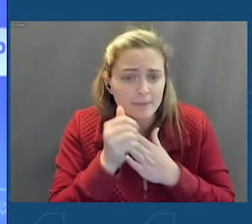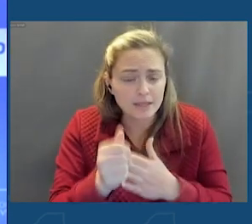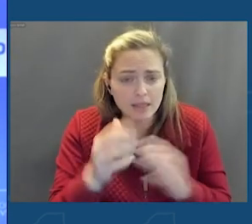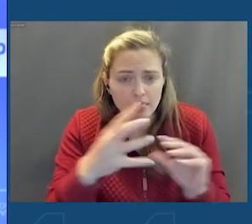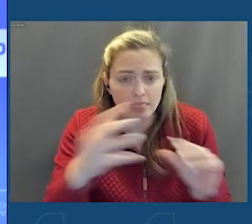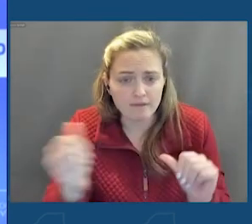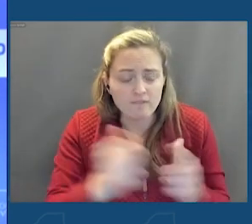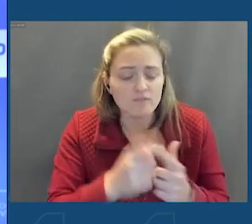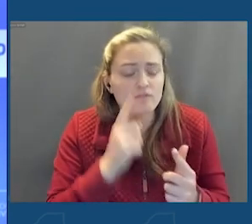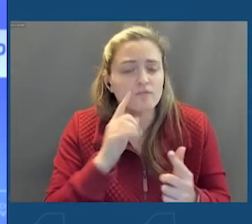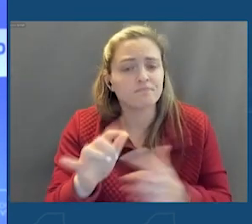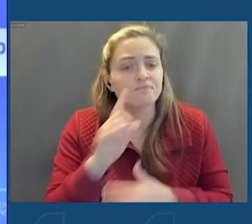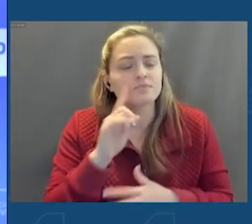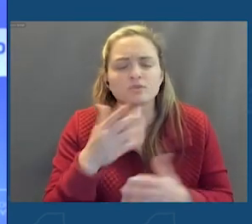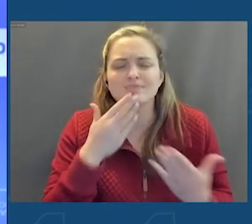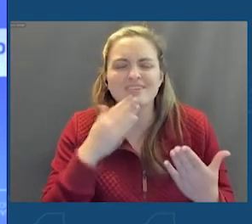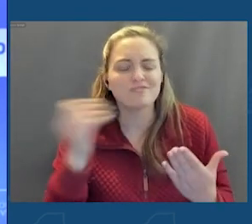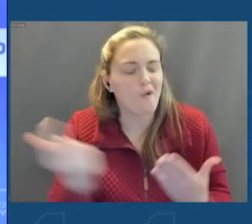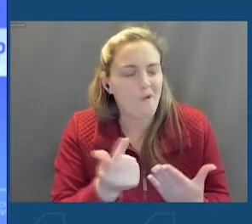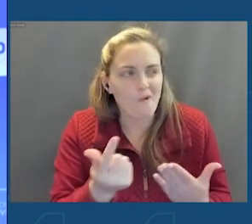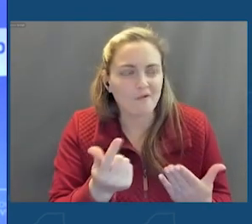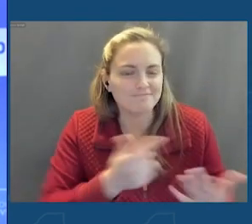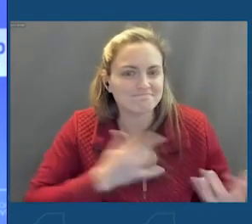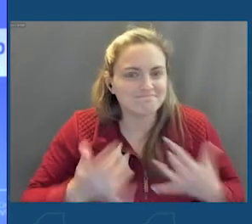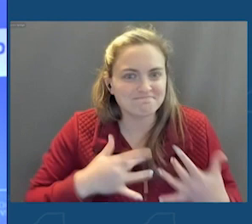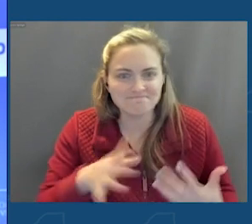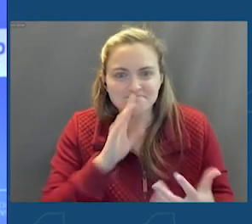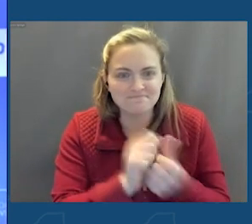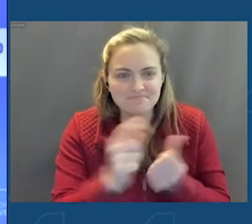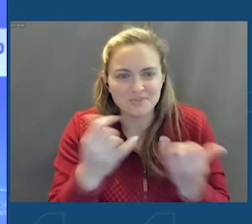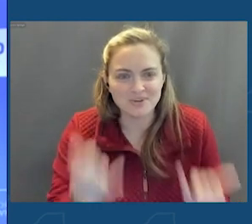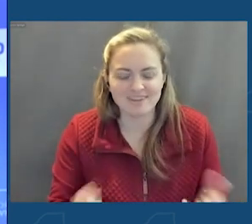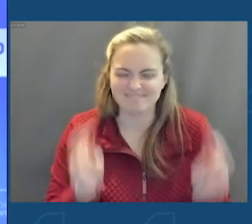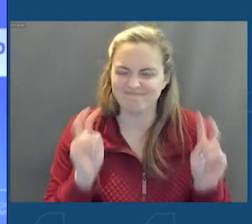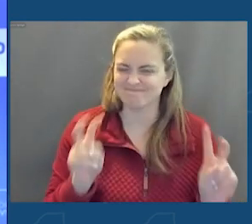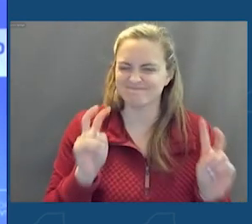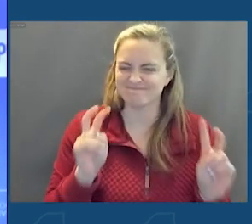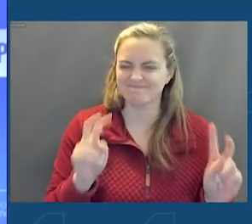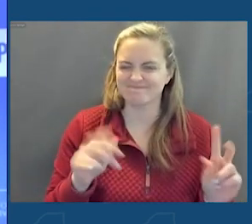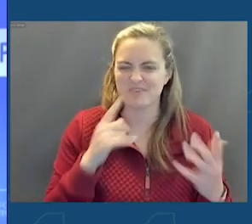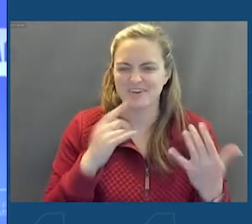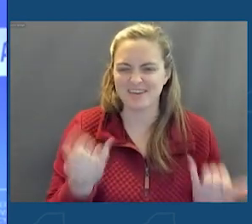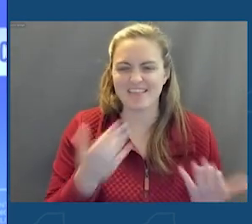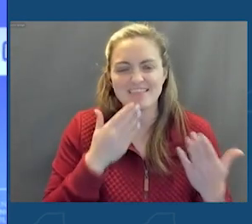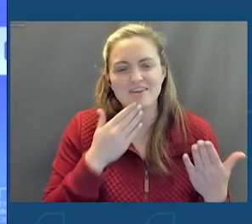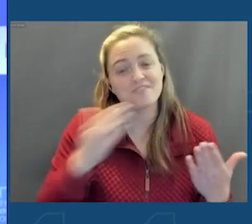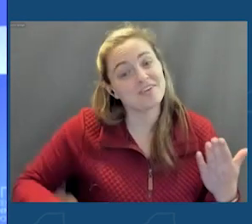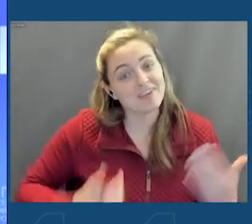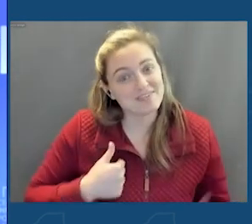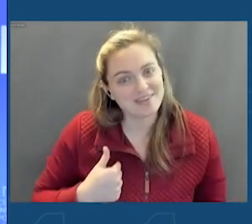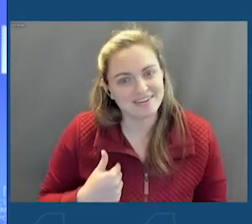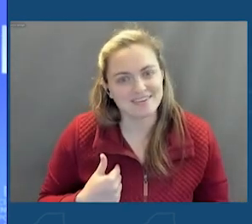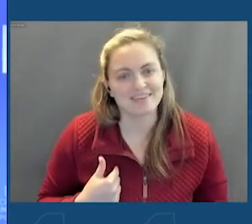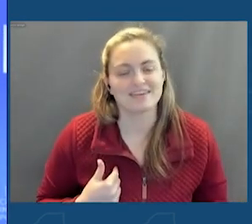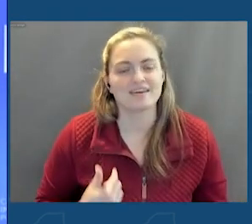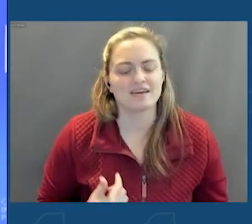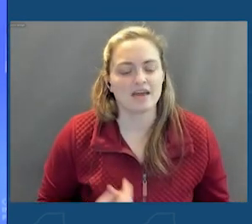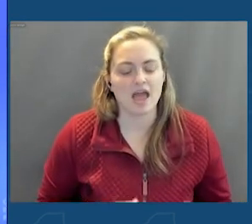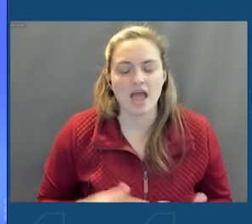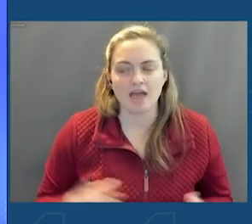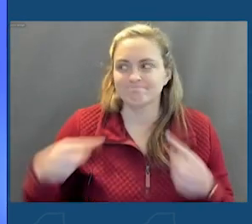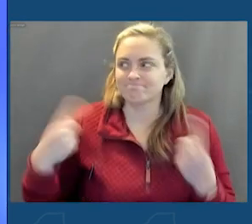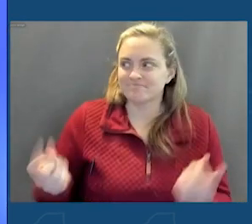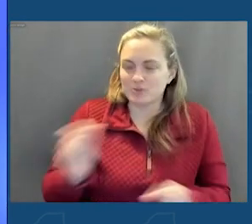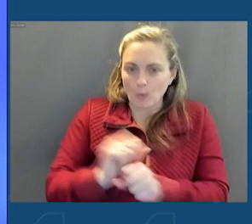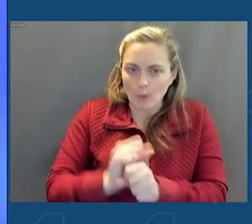that. And I'm so excited to be in conversation with you today. I'm looking forward to it very much. So thank you for the invitation. And since my days in Congress, we